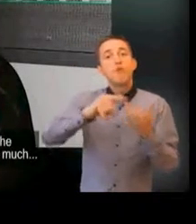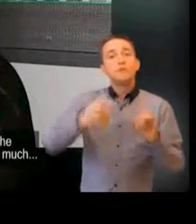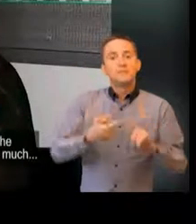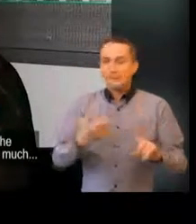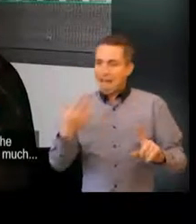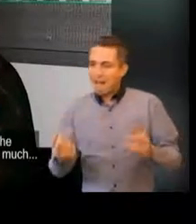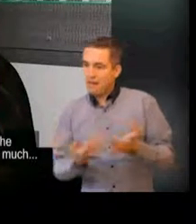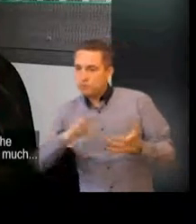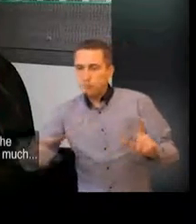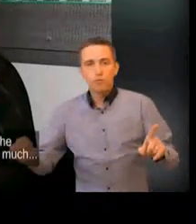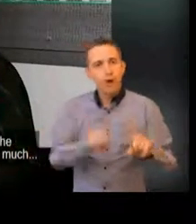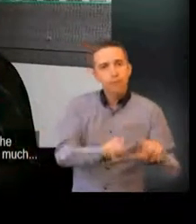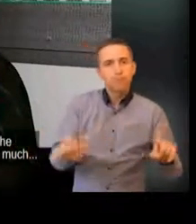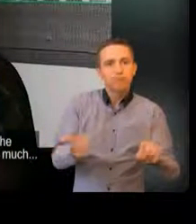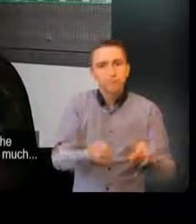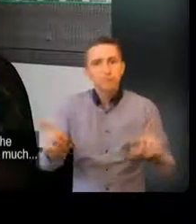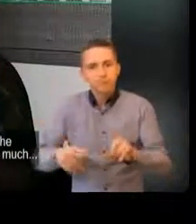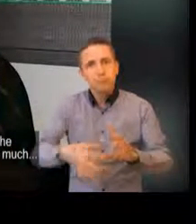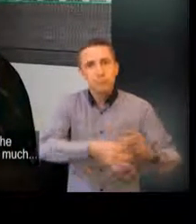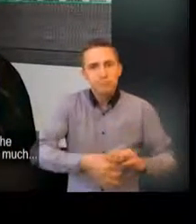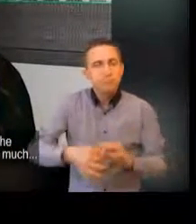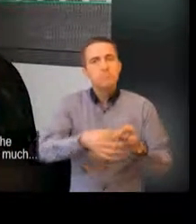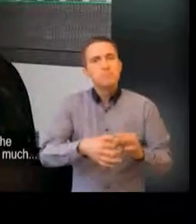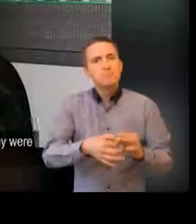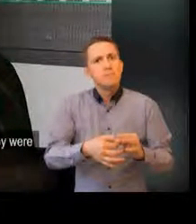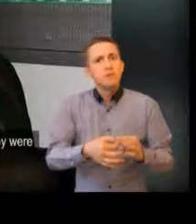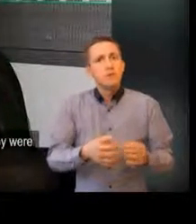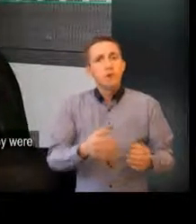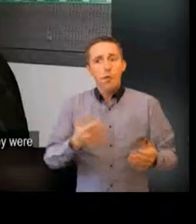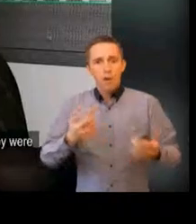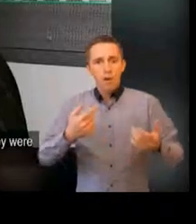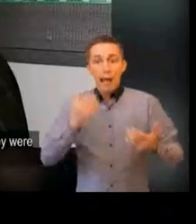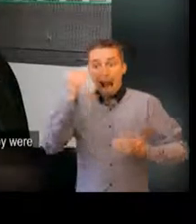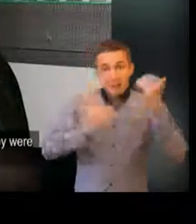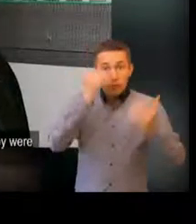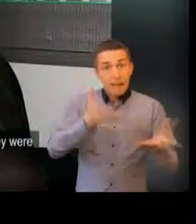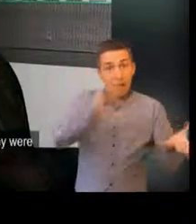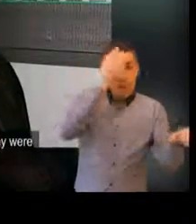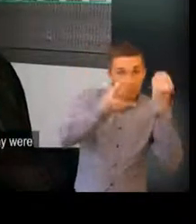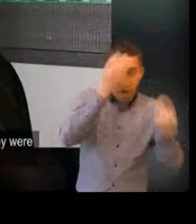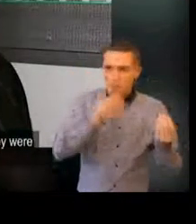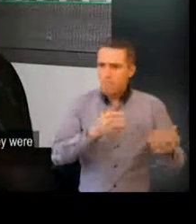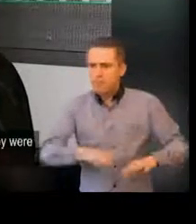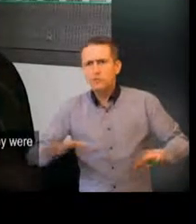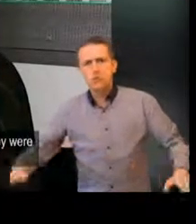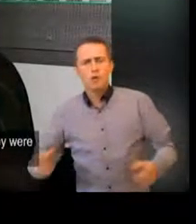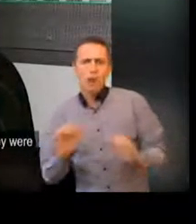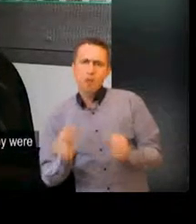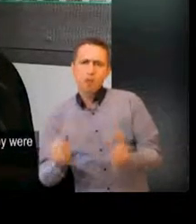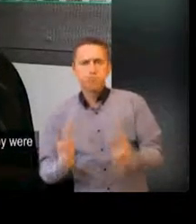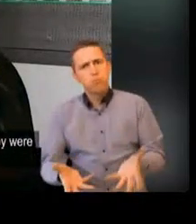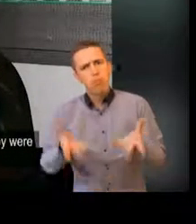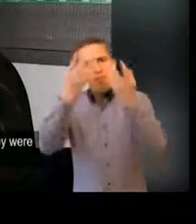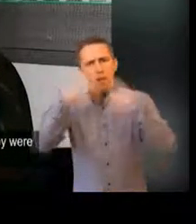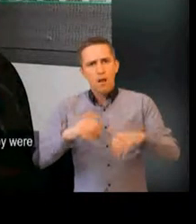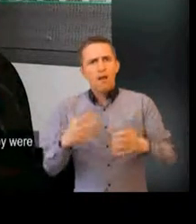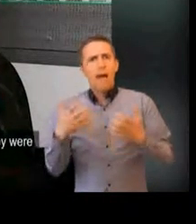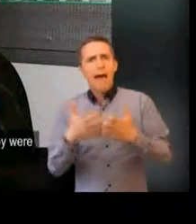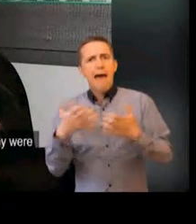nursery, we had the opticians ongoing. We had lots of different things. We had all our painting, we had books, braille put onto